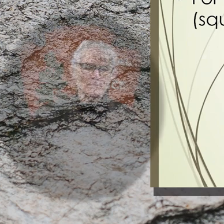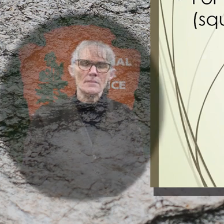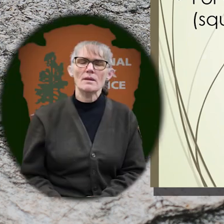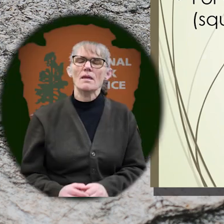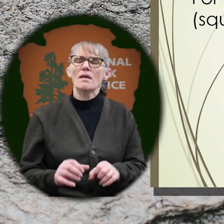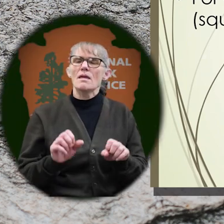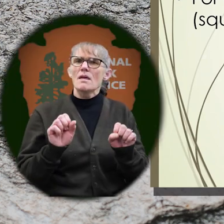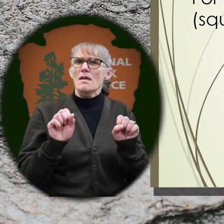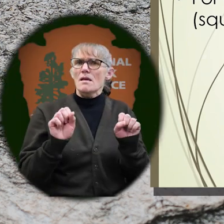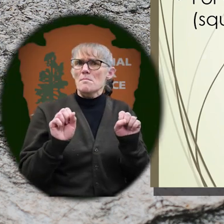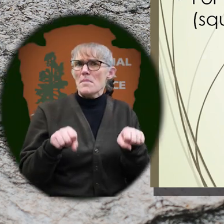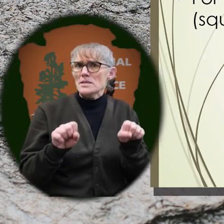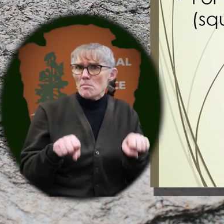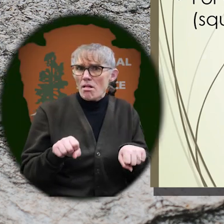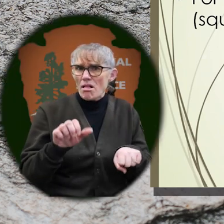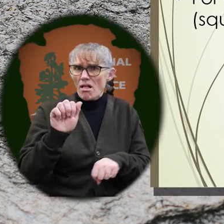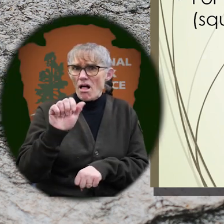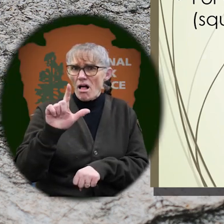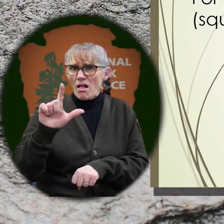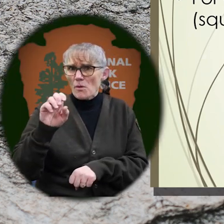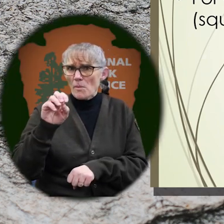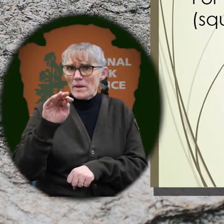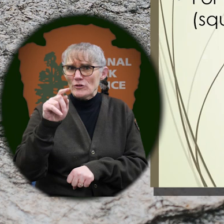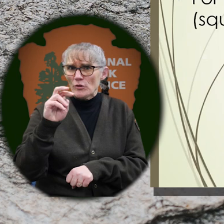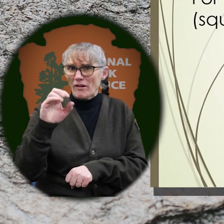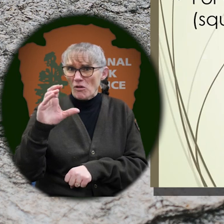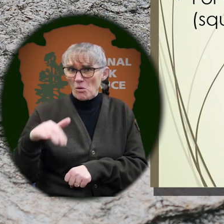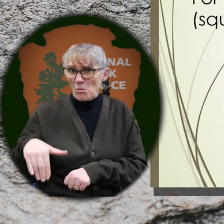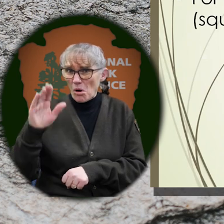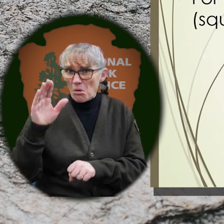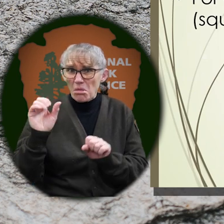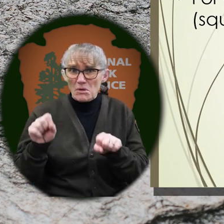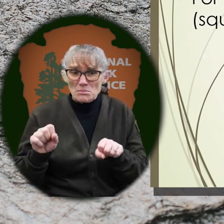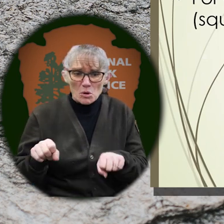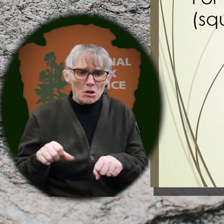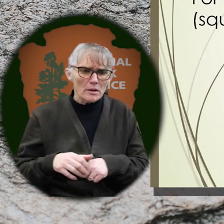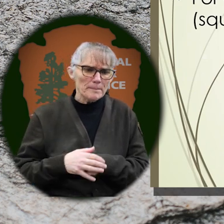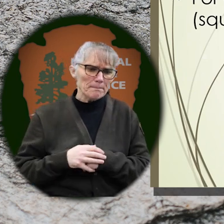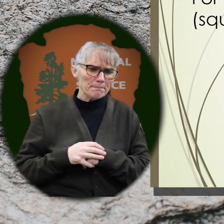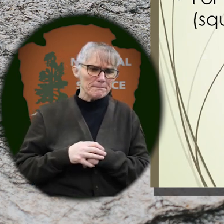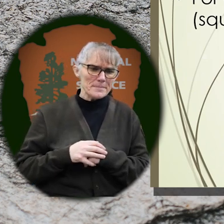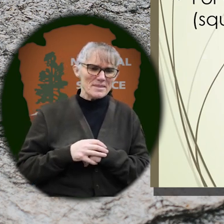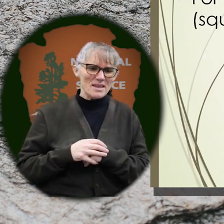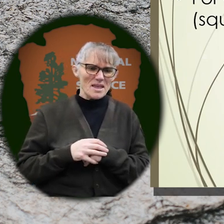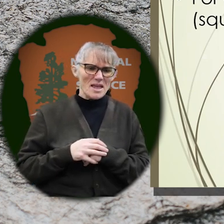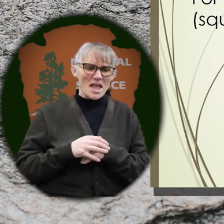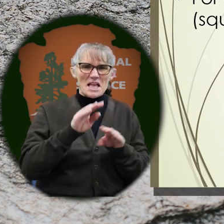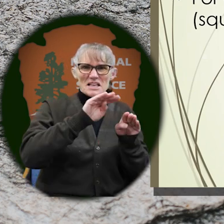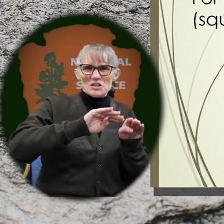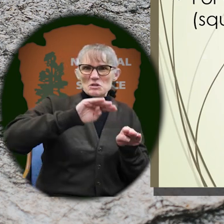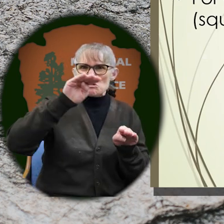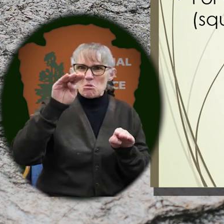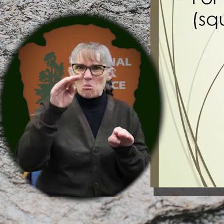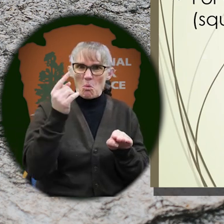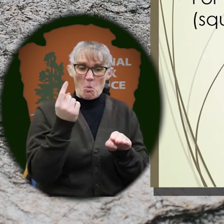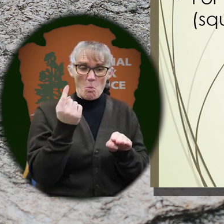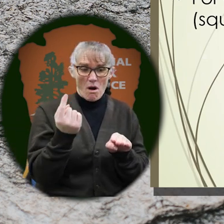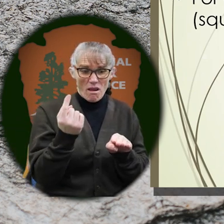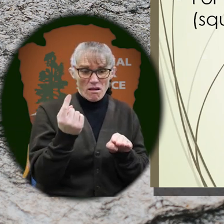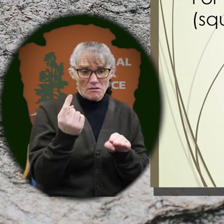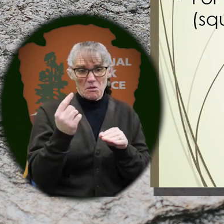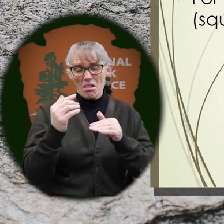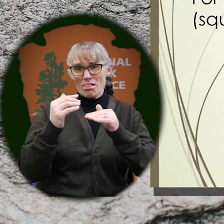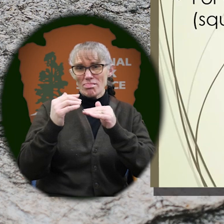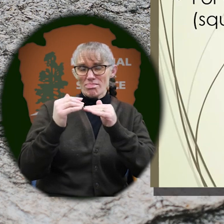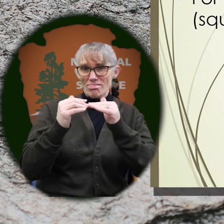And I was also seeing if allometric growth was possible, which would basically be indicative of a slope